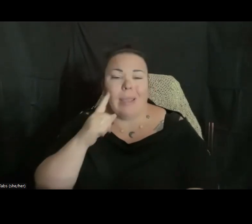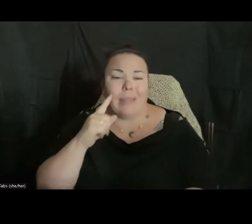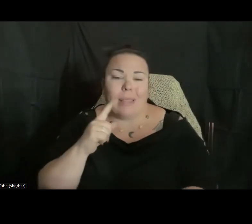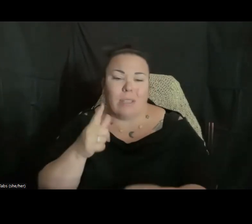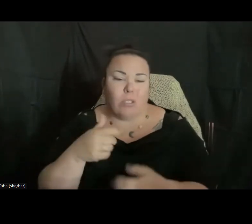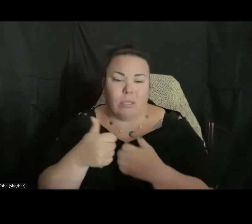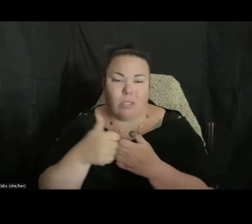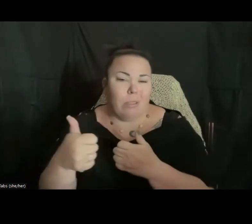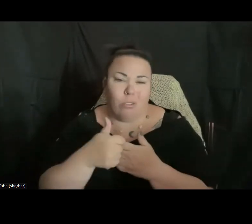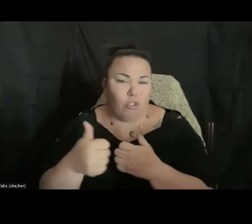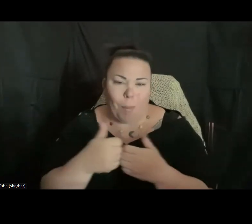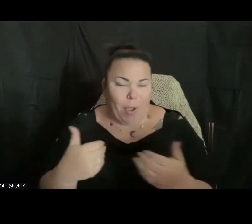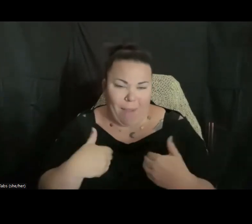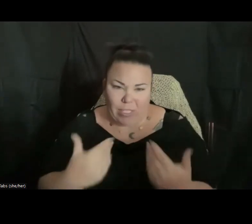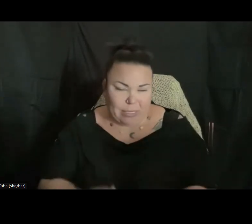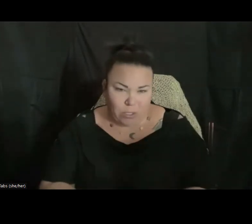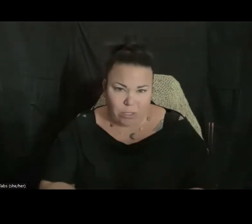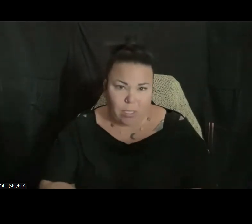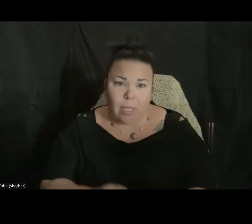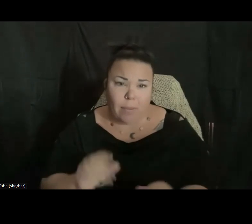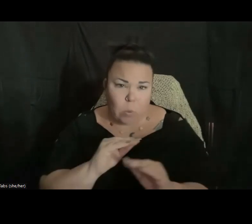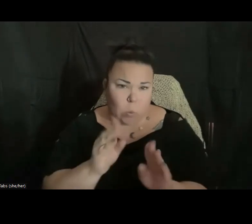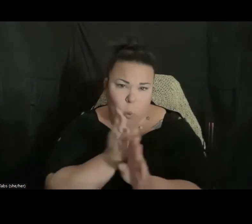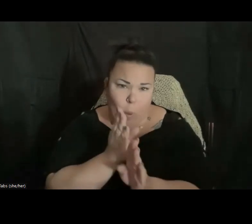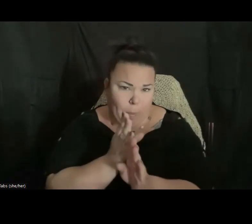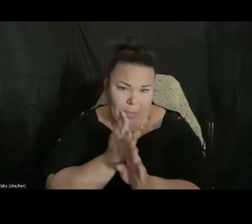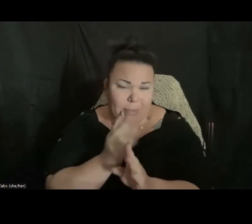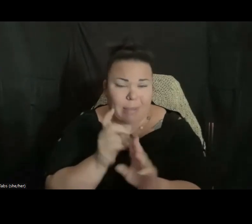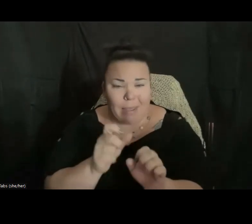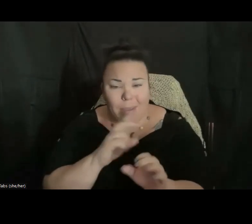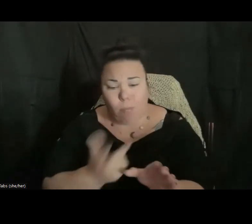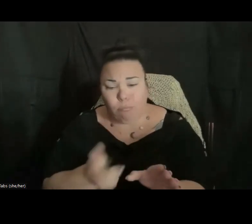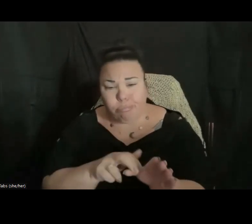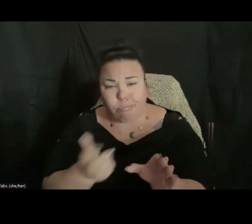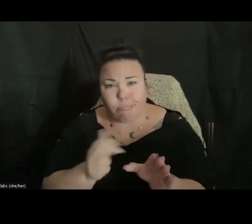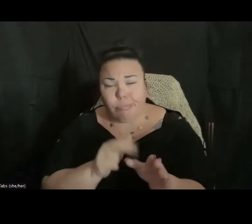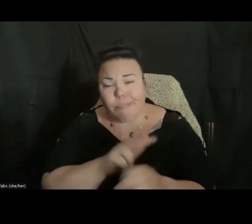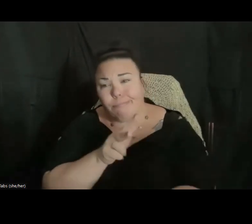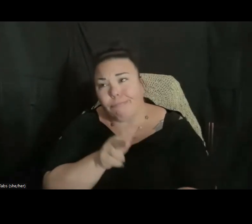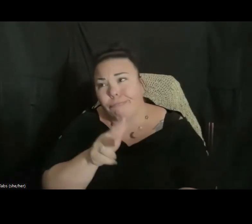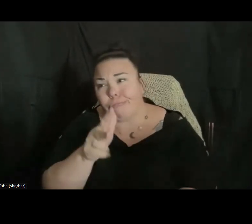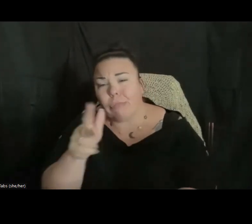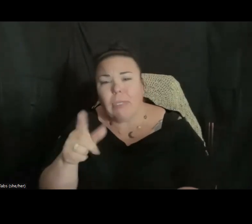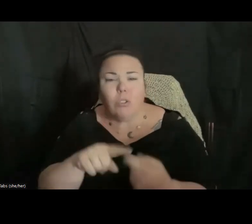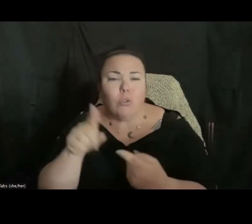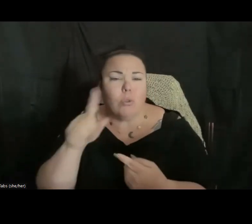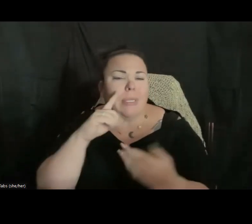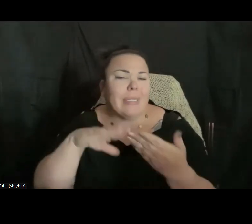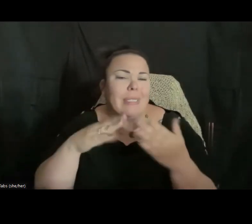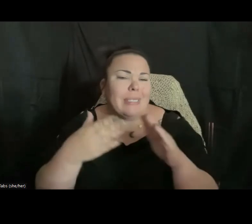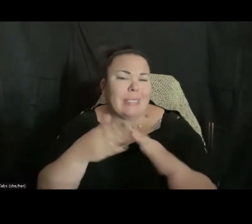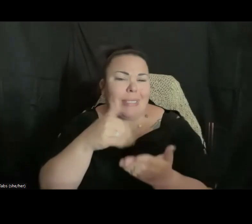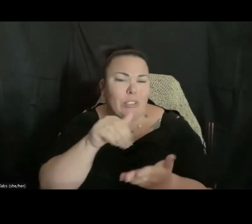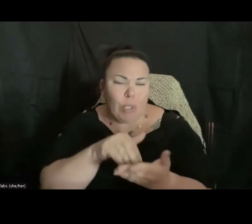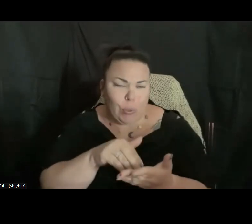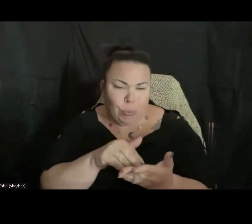don't have buses that can take folks to a city center in a lot of the areas that we serve.